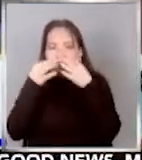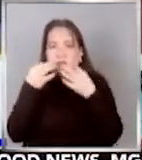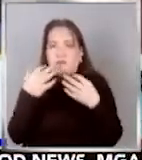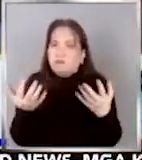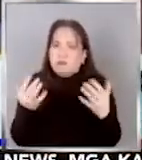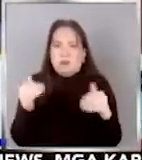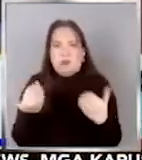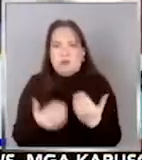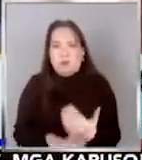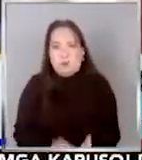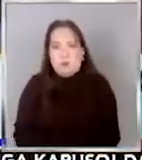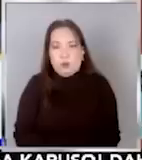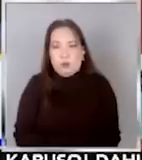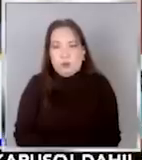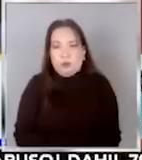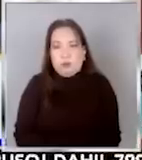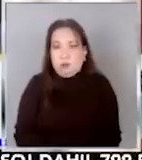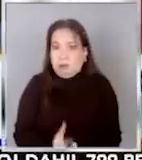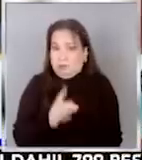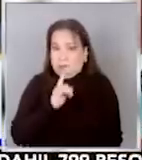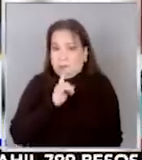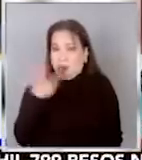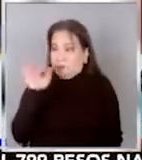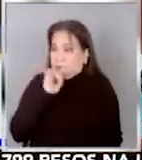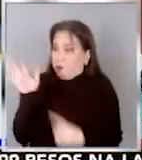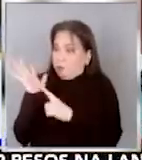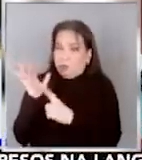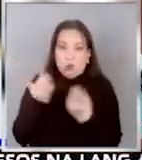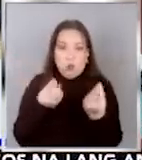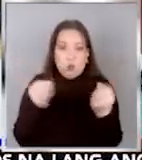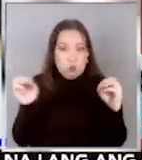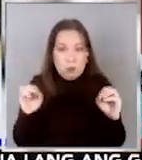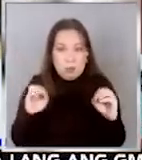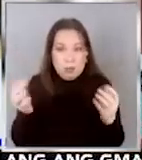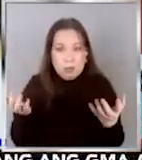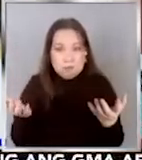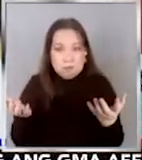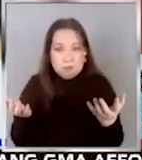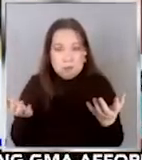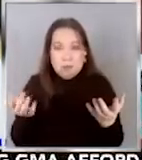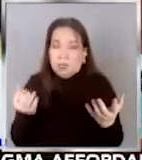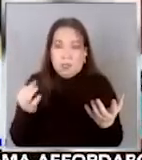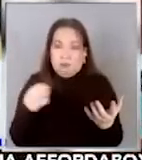with just empty words? If I have to kill